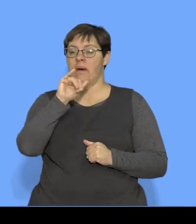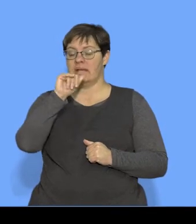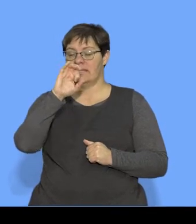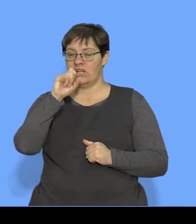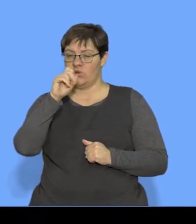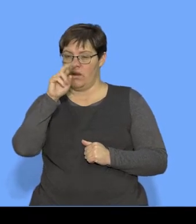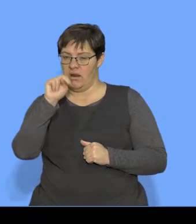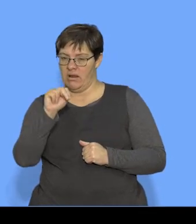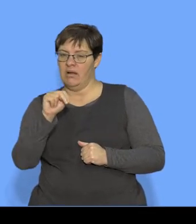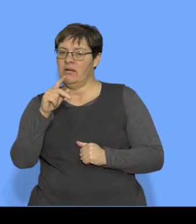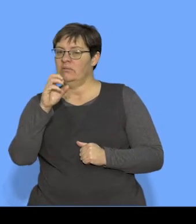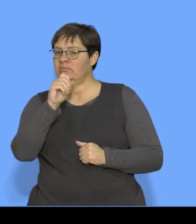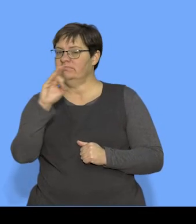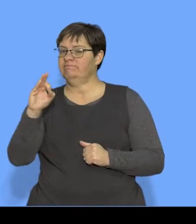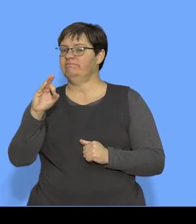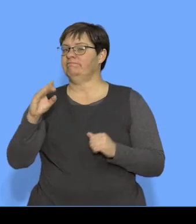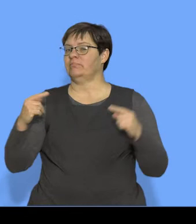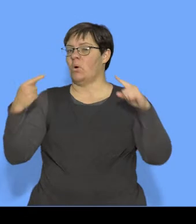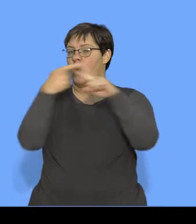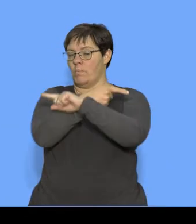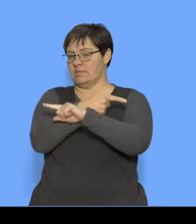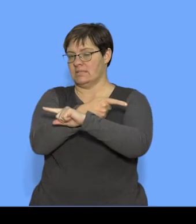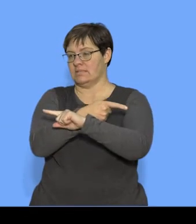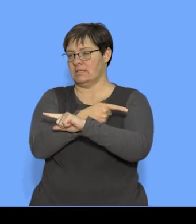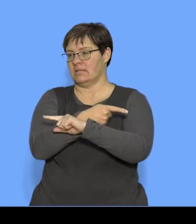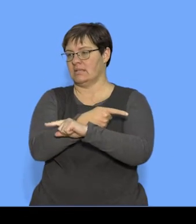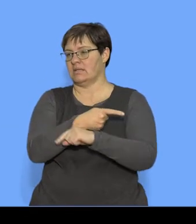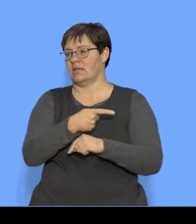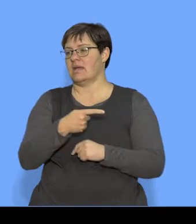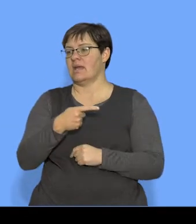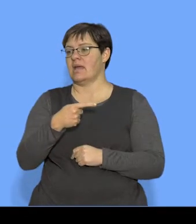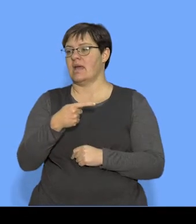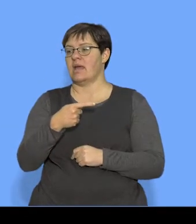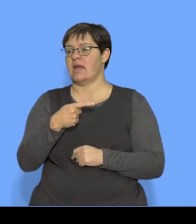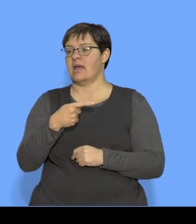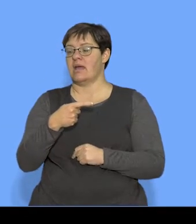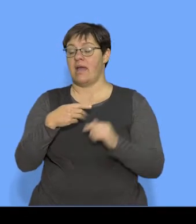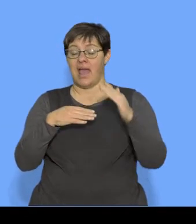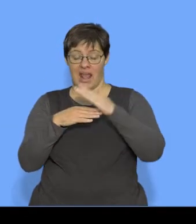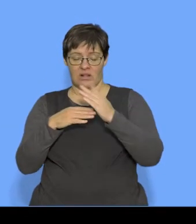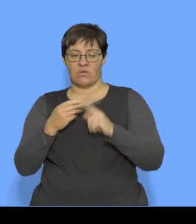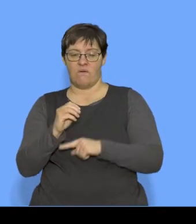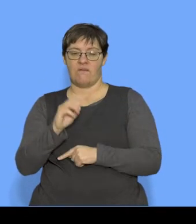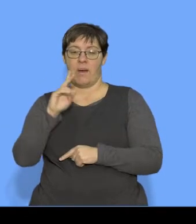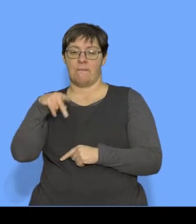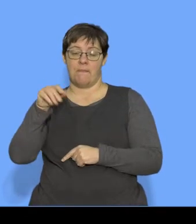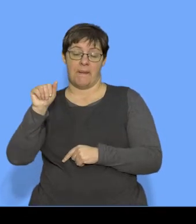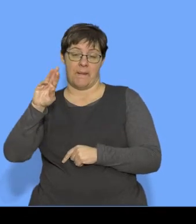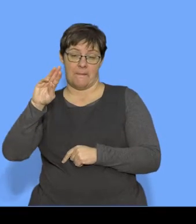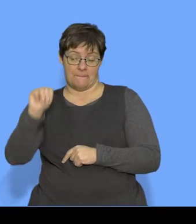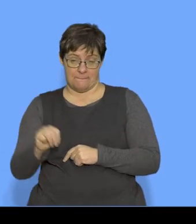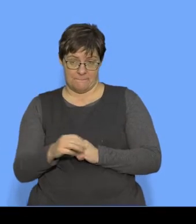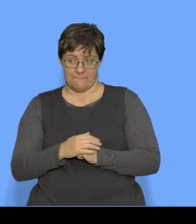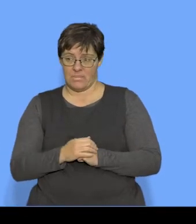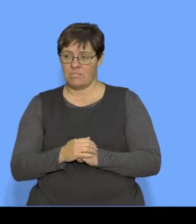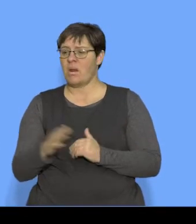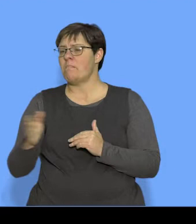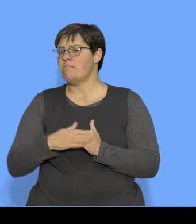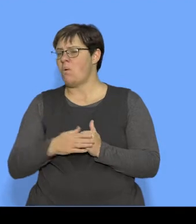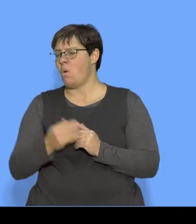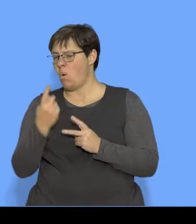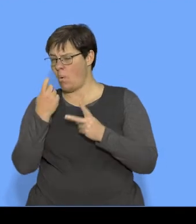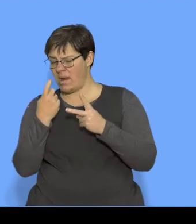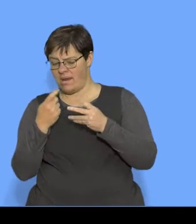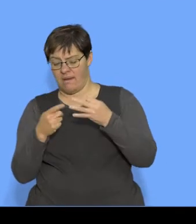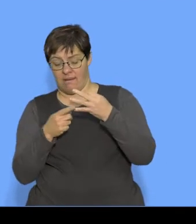angles of a palm, right? And then I need one more thing,